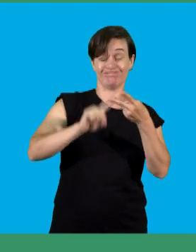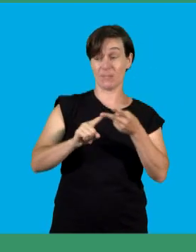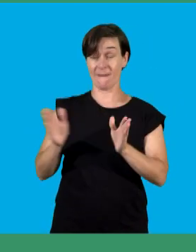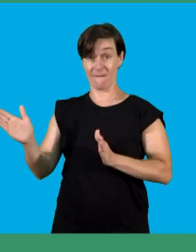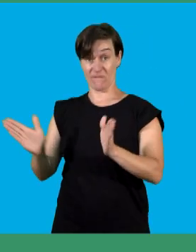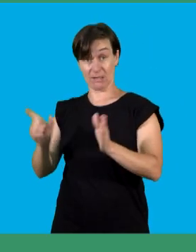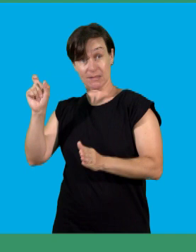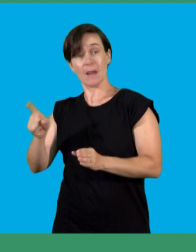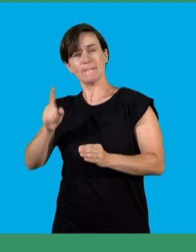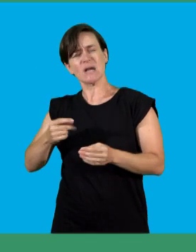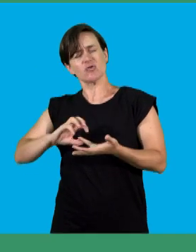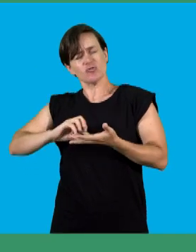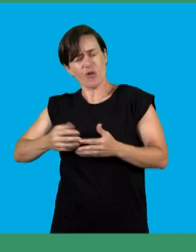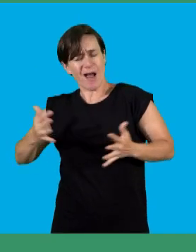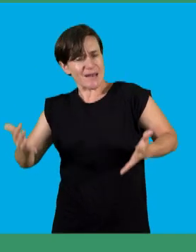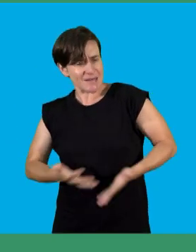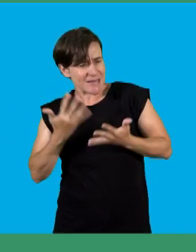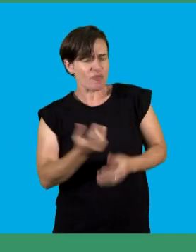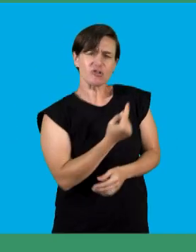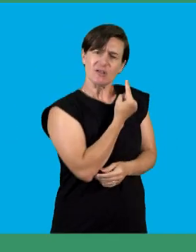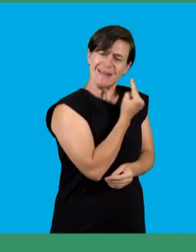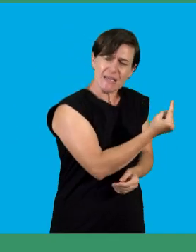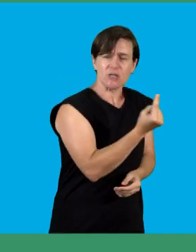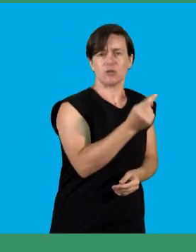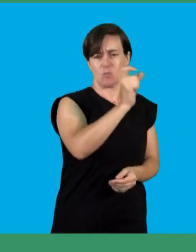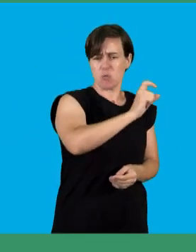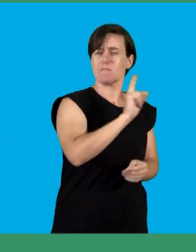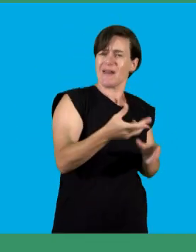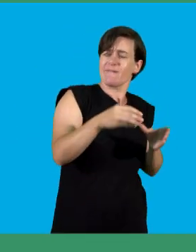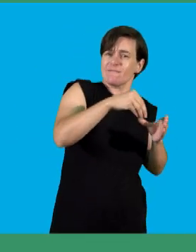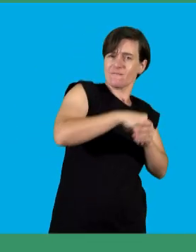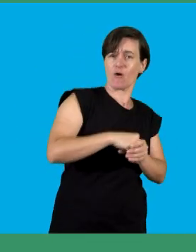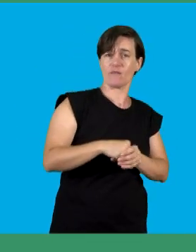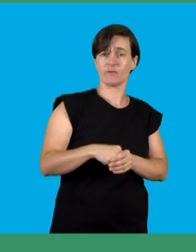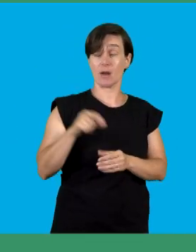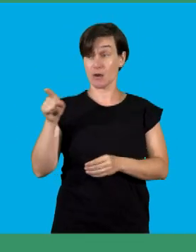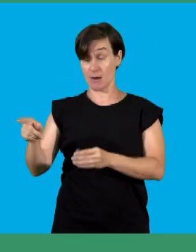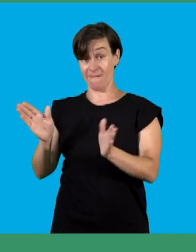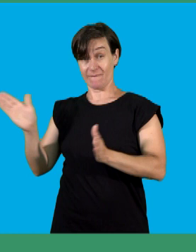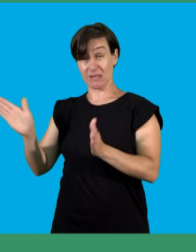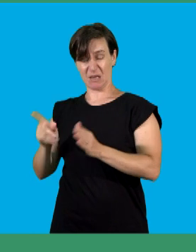encourage everyone. So we are encouraging everyone to participate and ensure that no